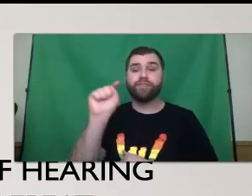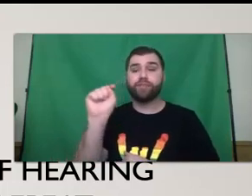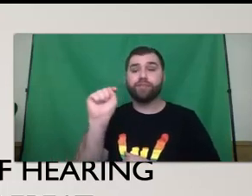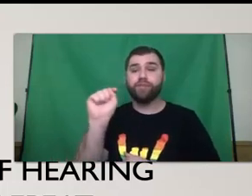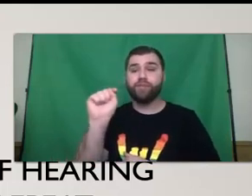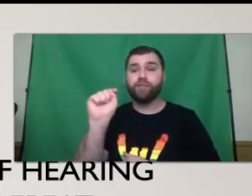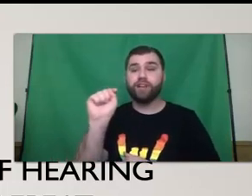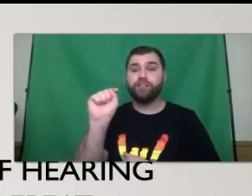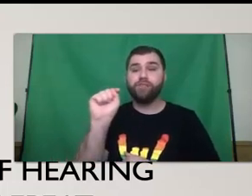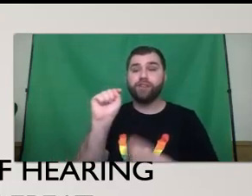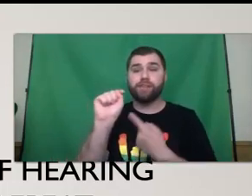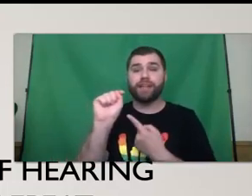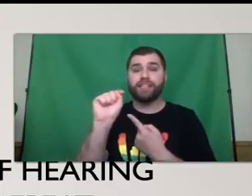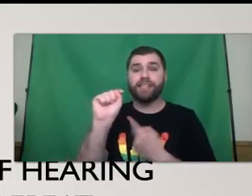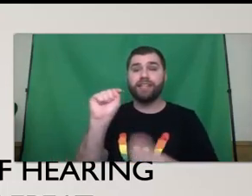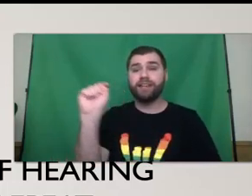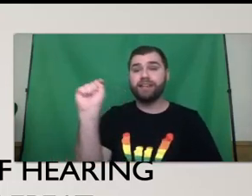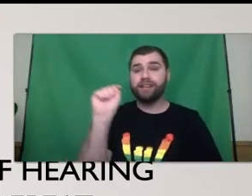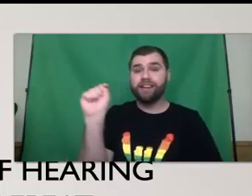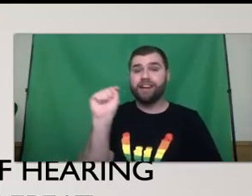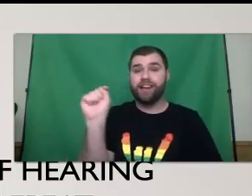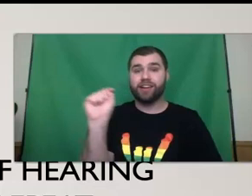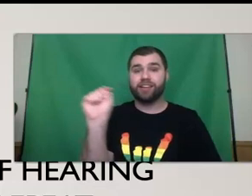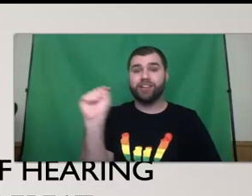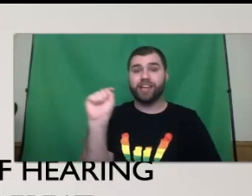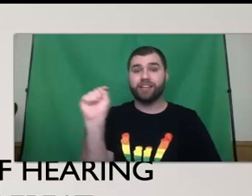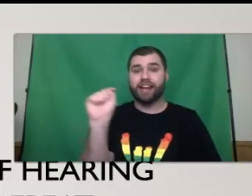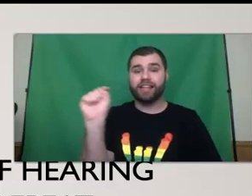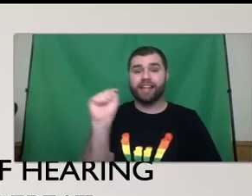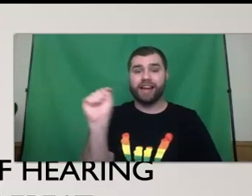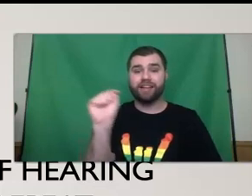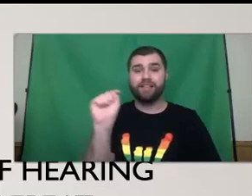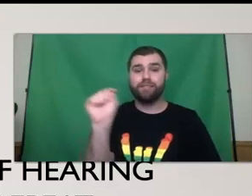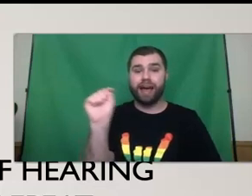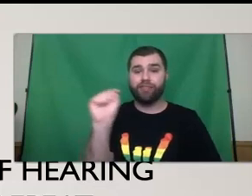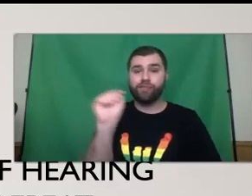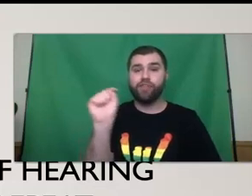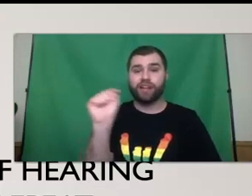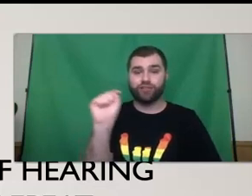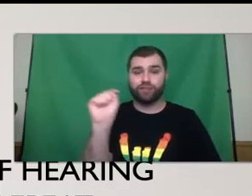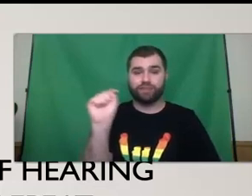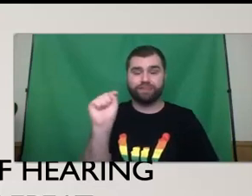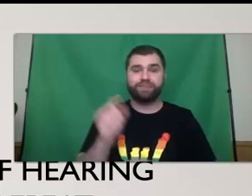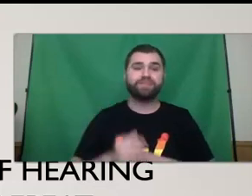Bathroom or restroom, you're going to make a T, and you're going to shake it side to side. Bathroom or